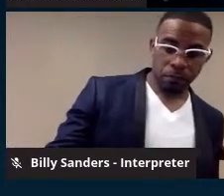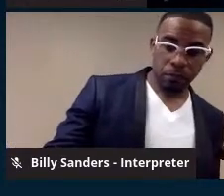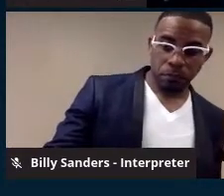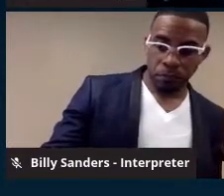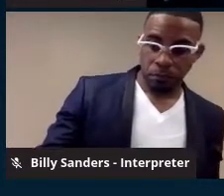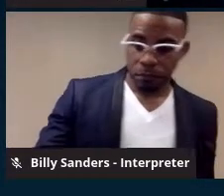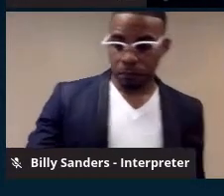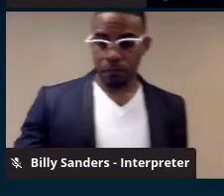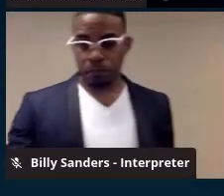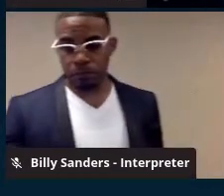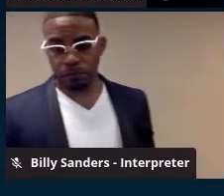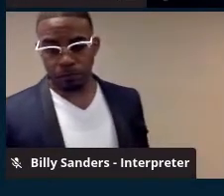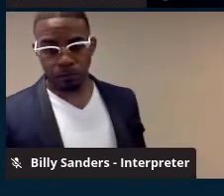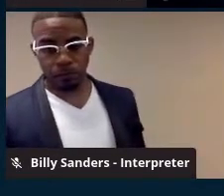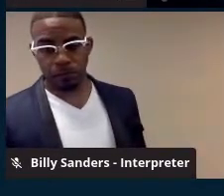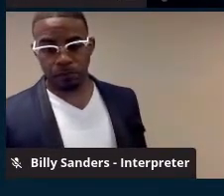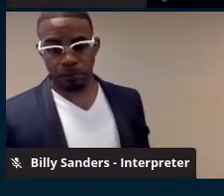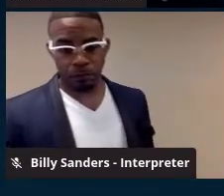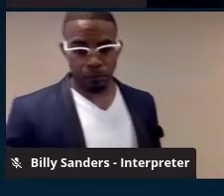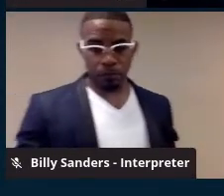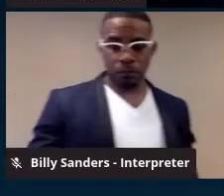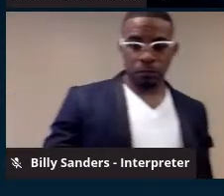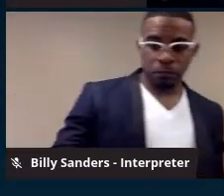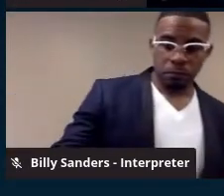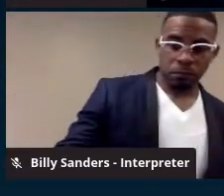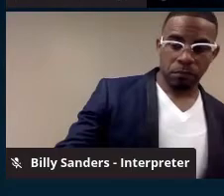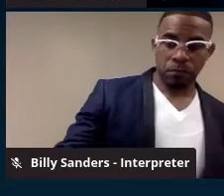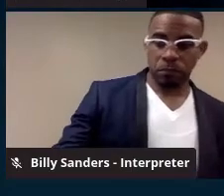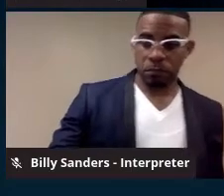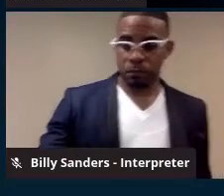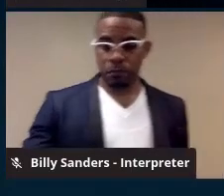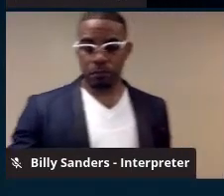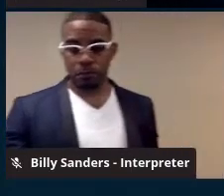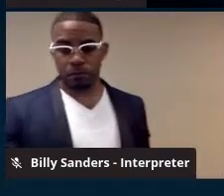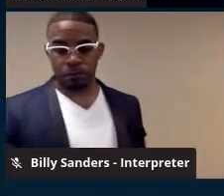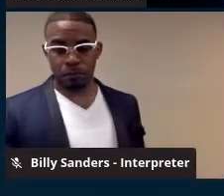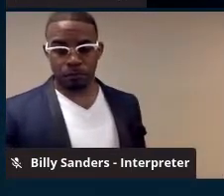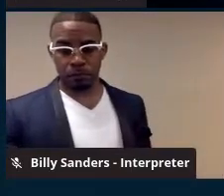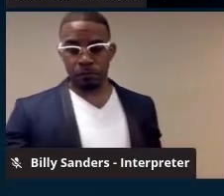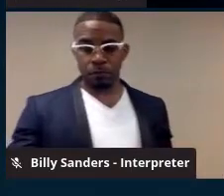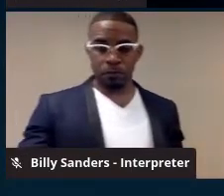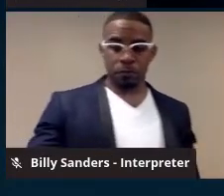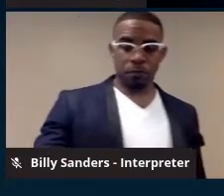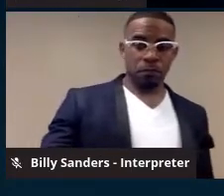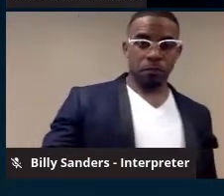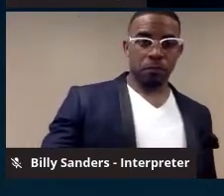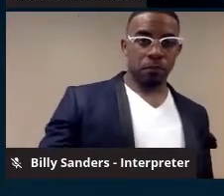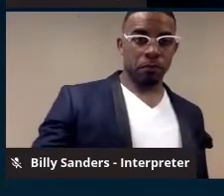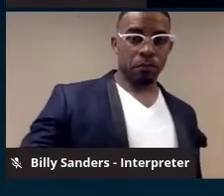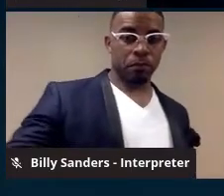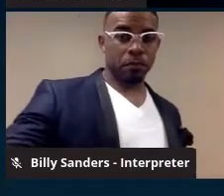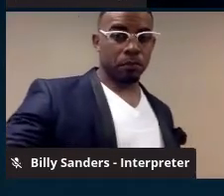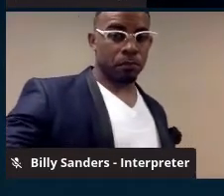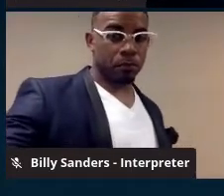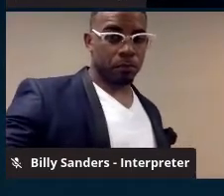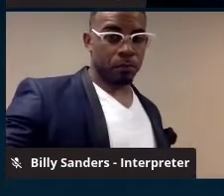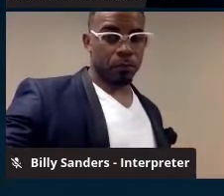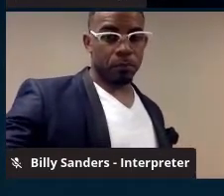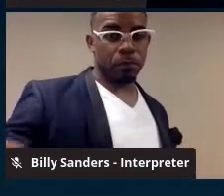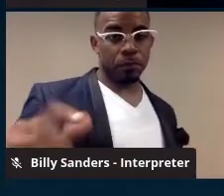It's opened in another window. Here we go. So when this is a brand new